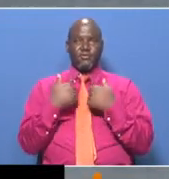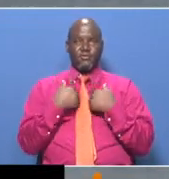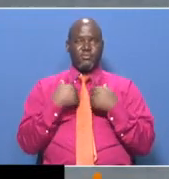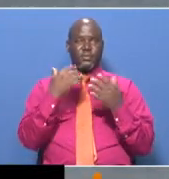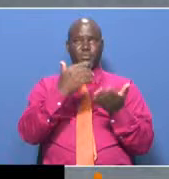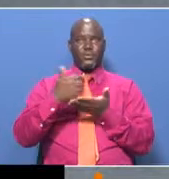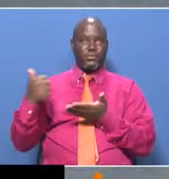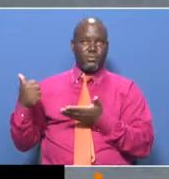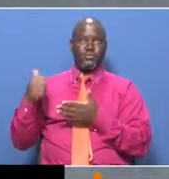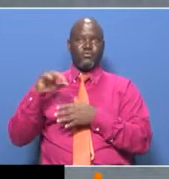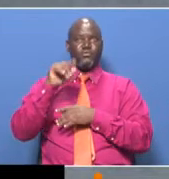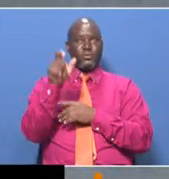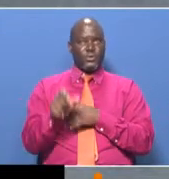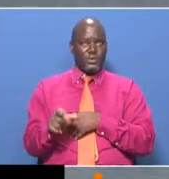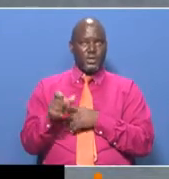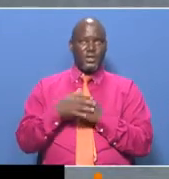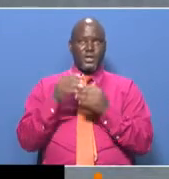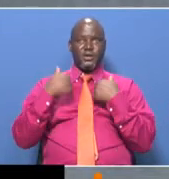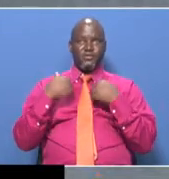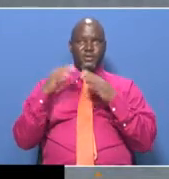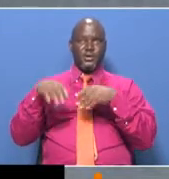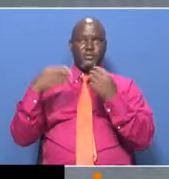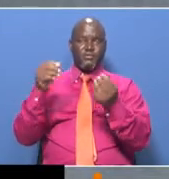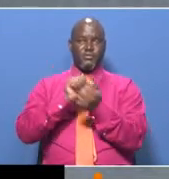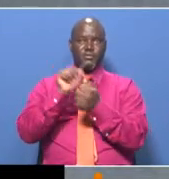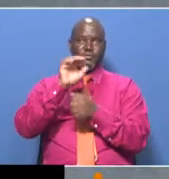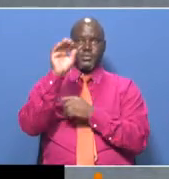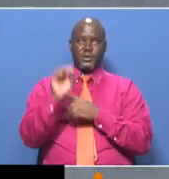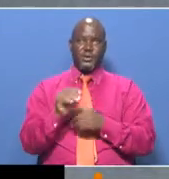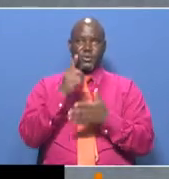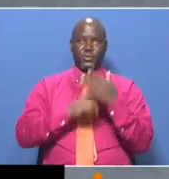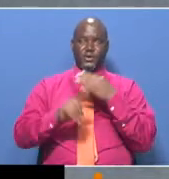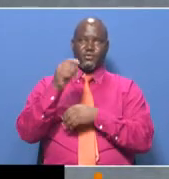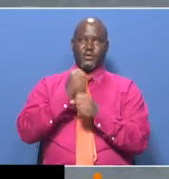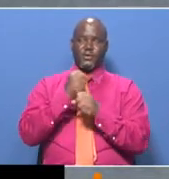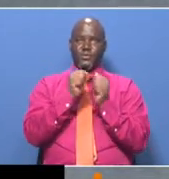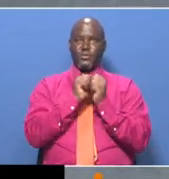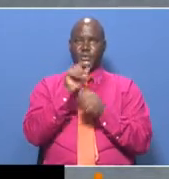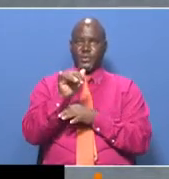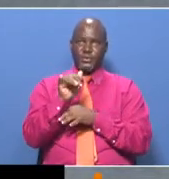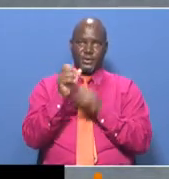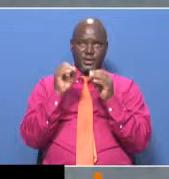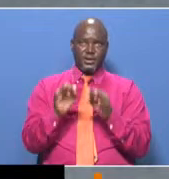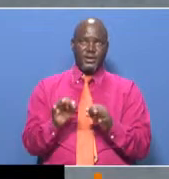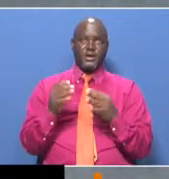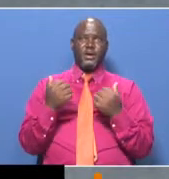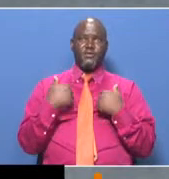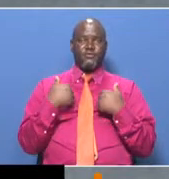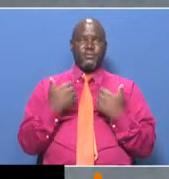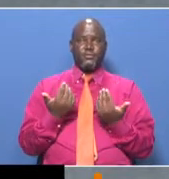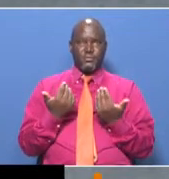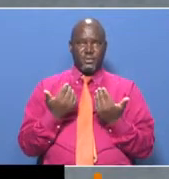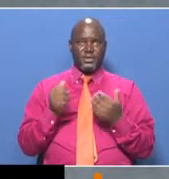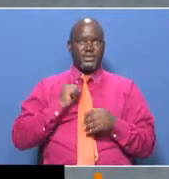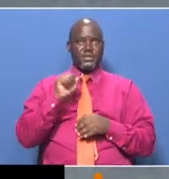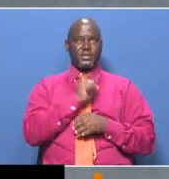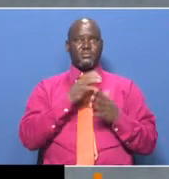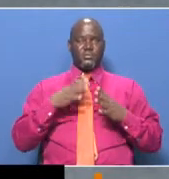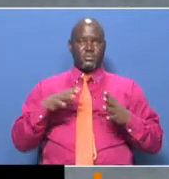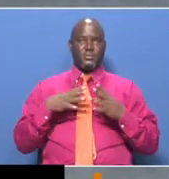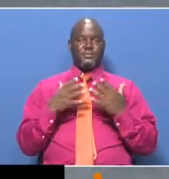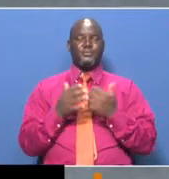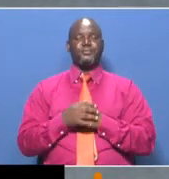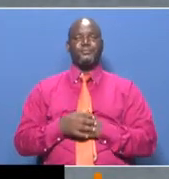be taken away from him. You have been given 15%. What have you done with it? If you have senator, have the roads